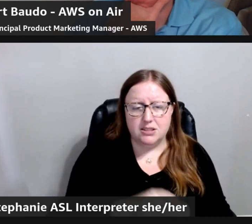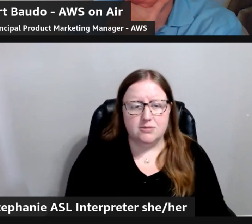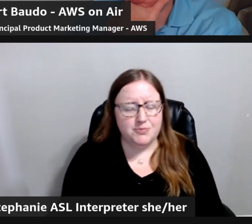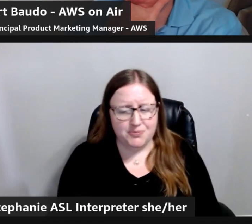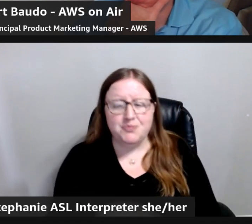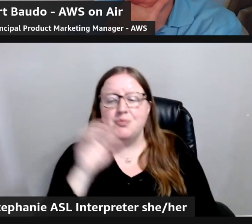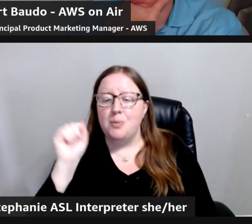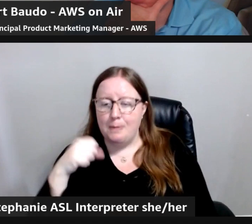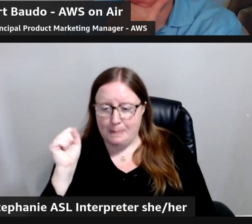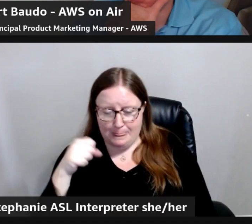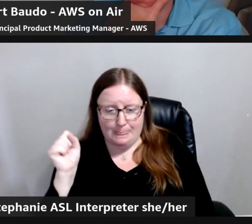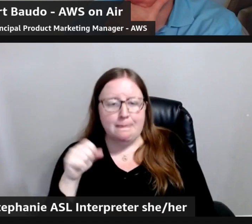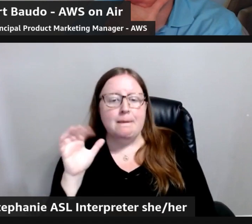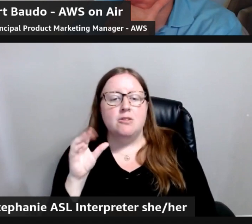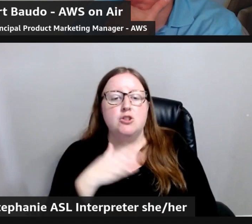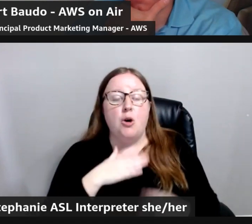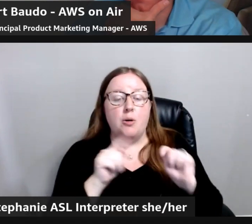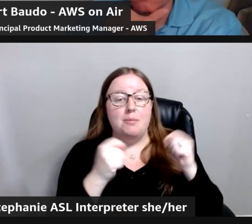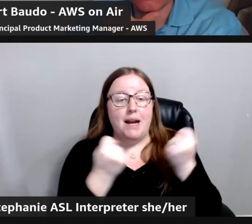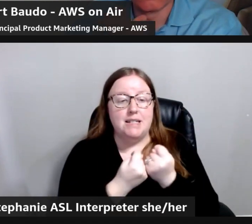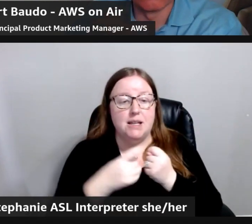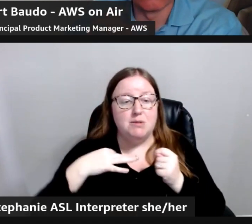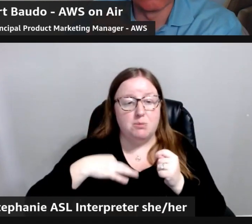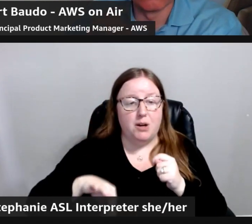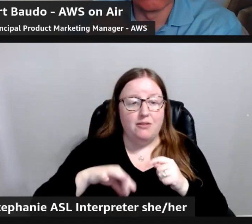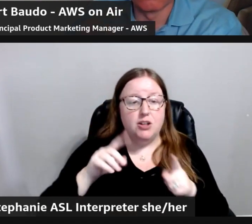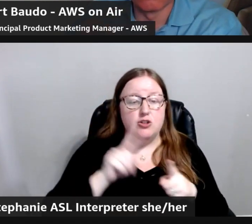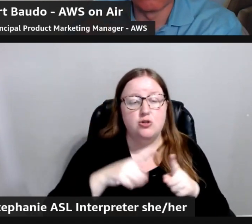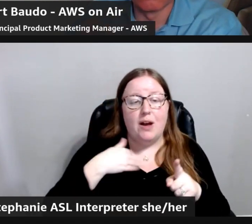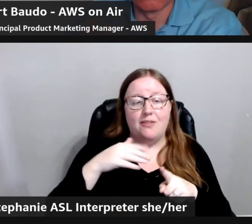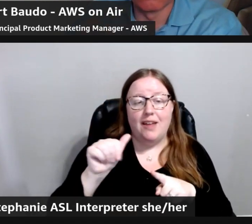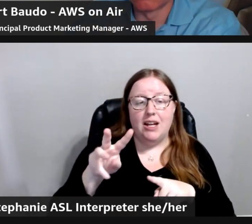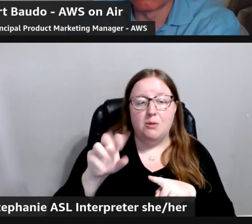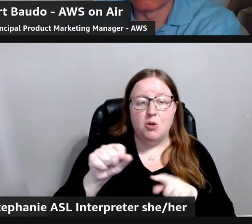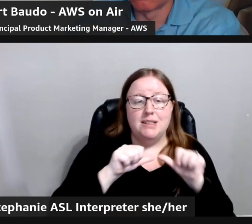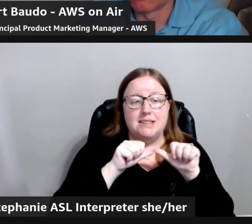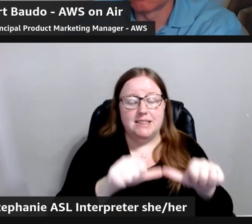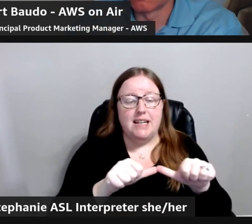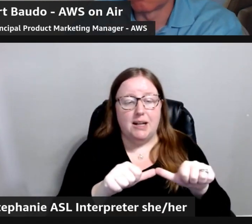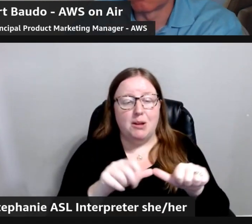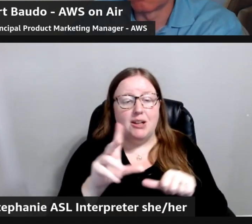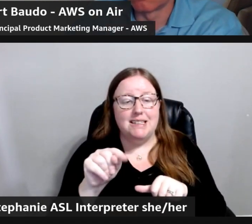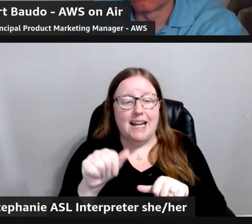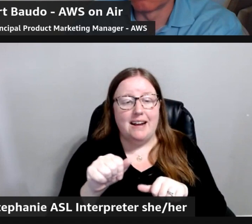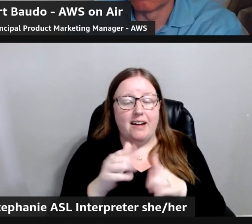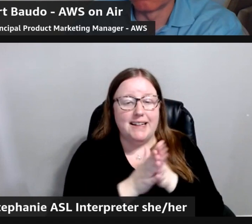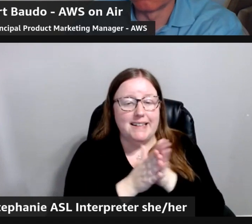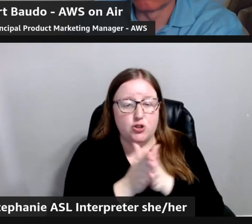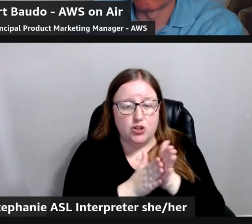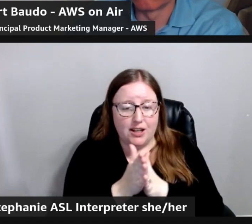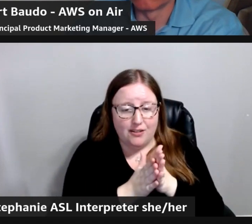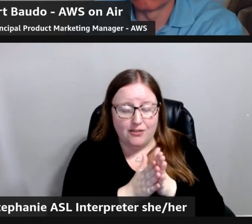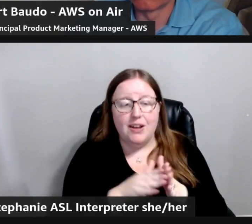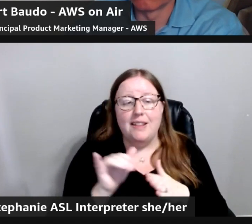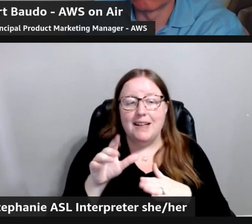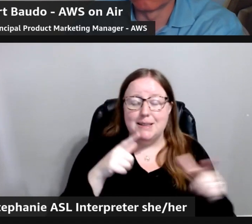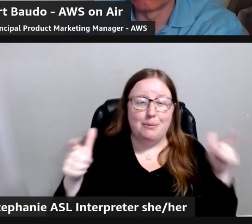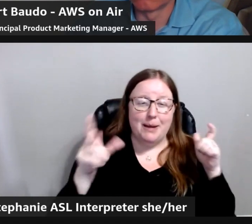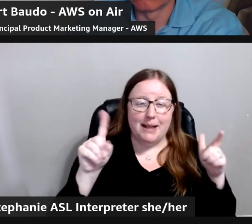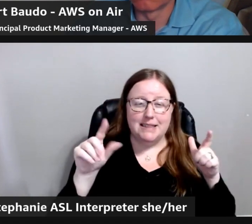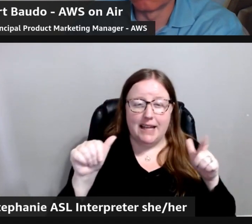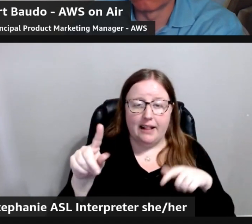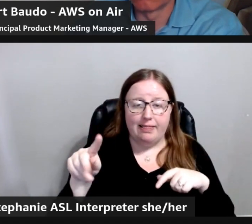Yeah, absolutely. So my team is privileged to steward the Amazon Sustainability Data Initiative, which is a massive data lake of sustainability